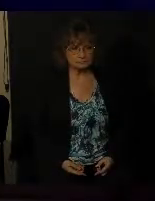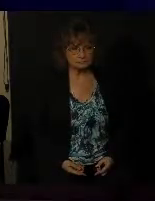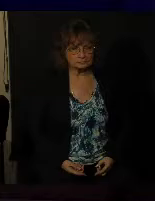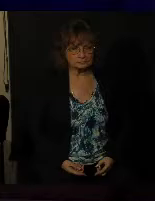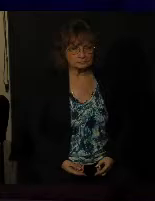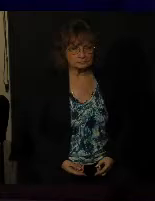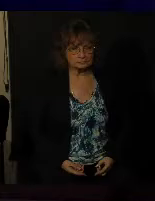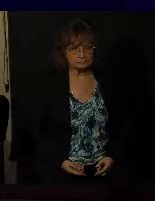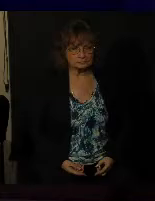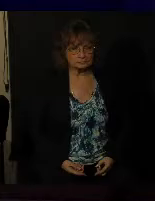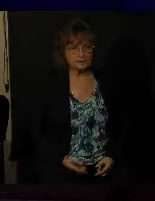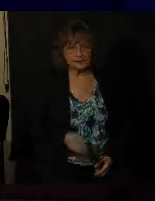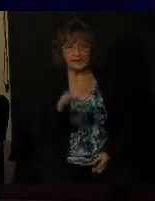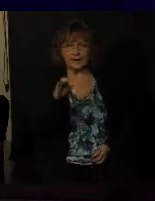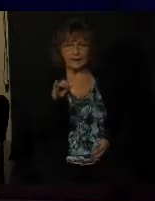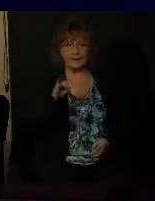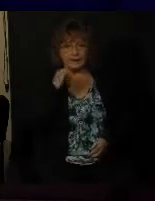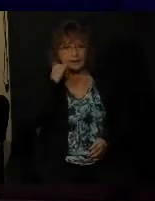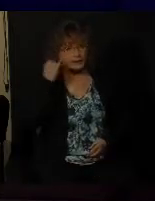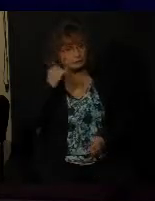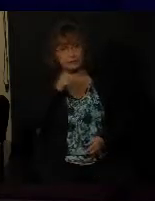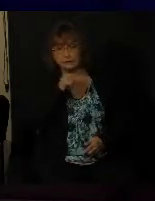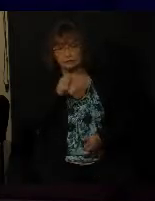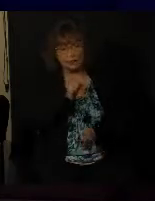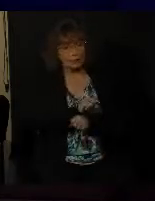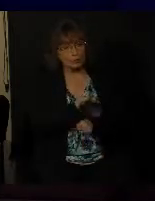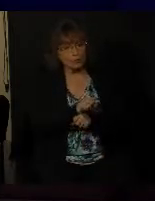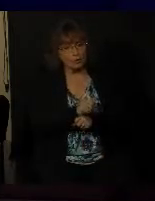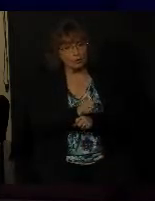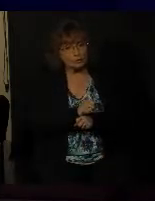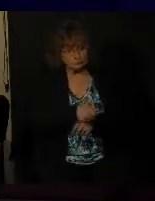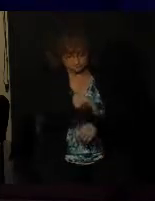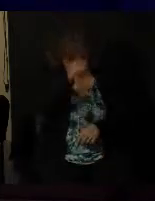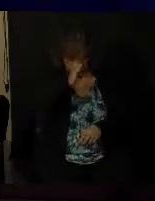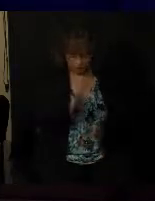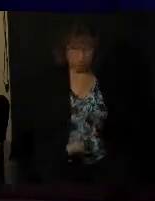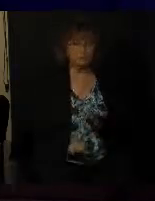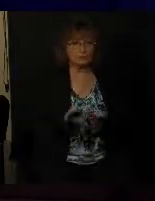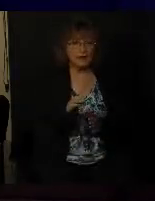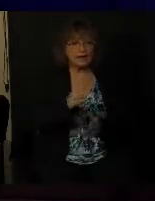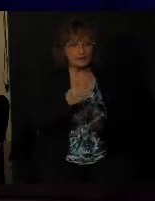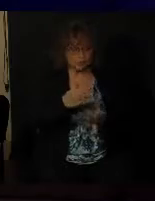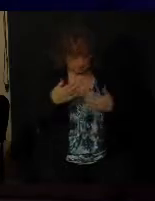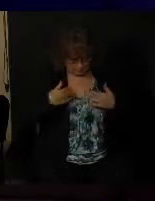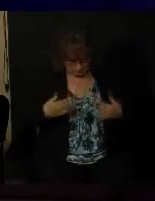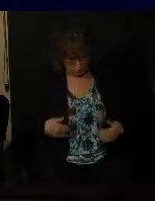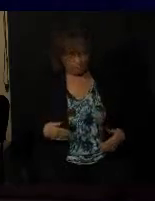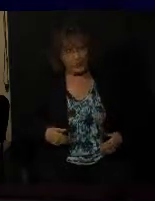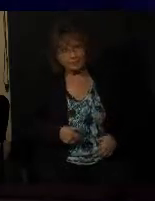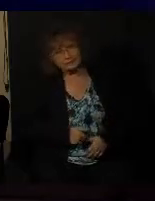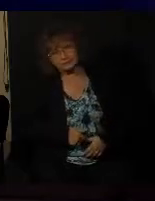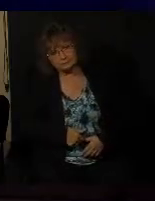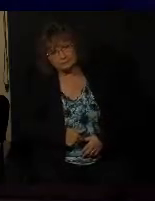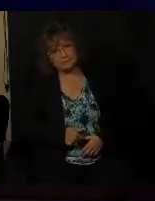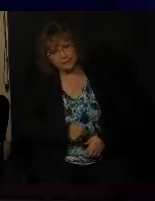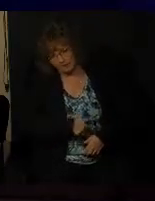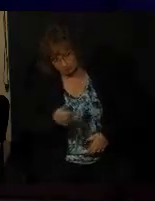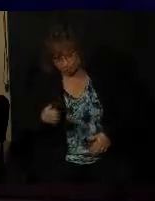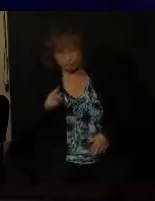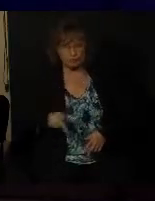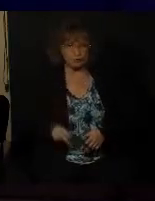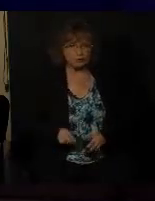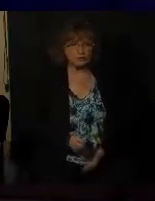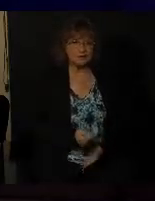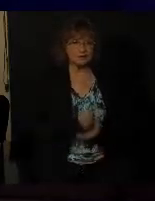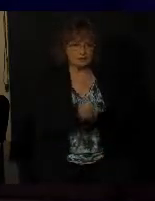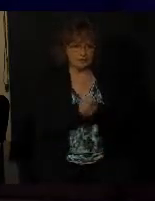don't. I don't want to miss out on that. I don't. You as a church, stay faithful